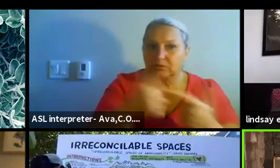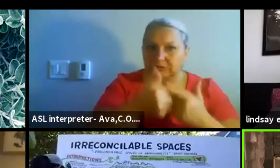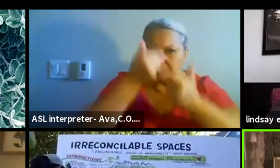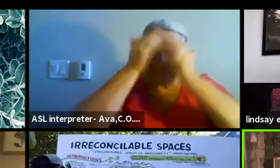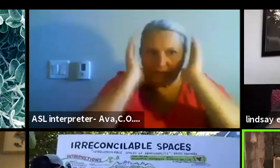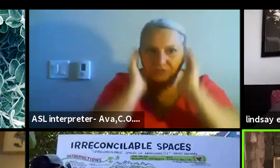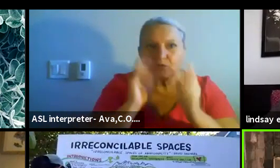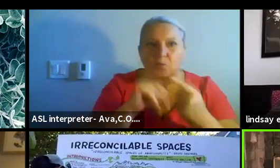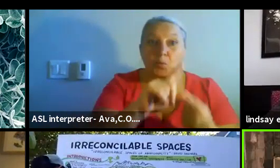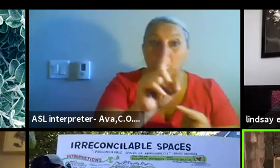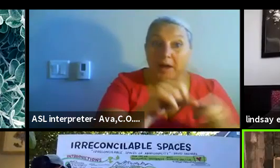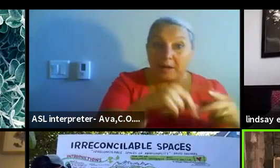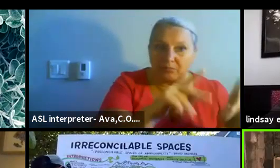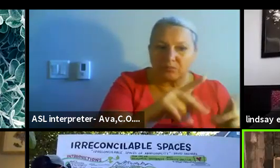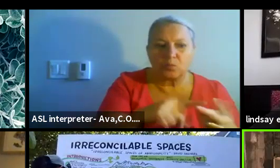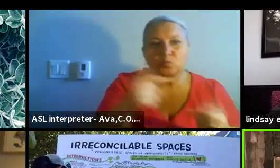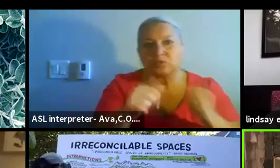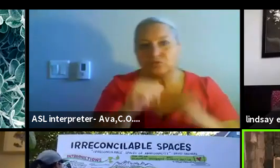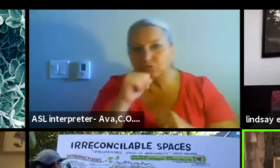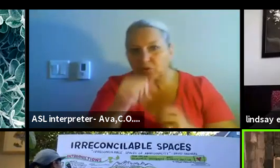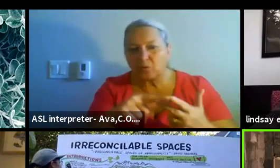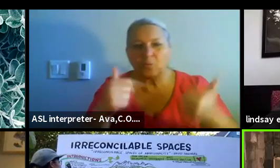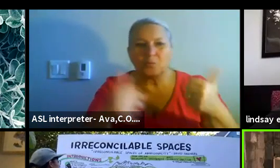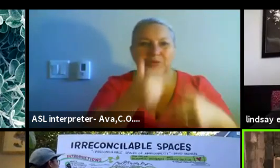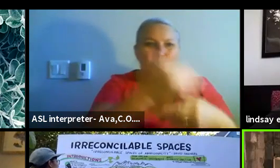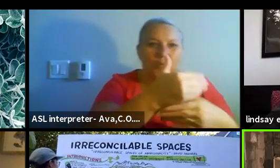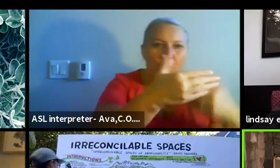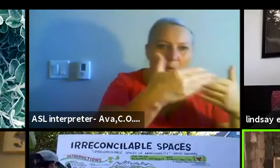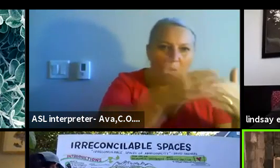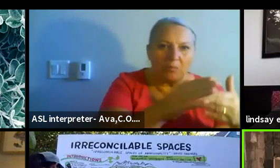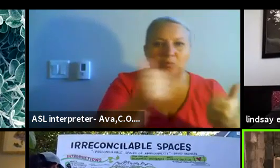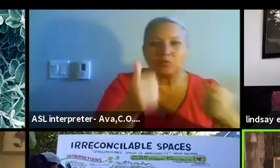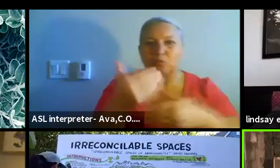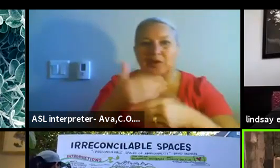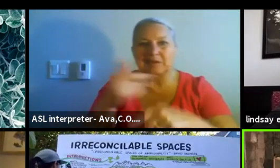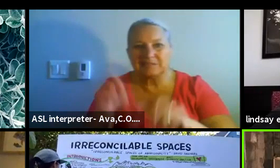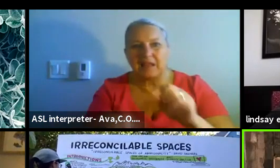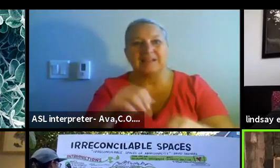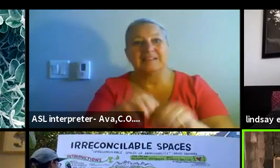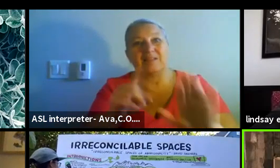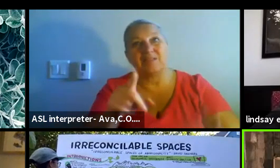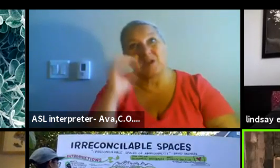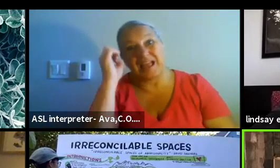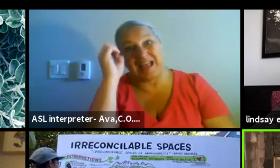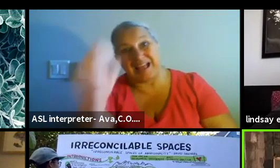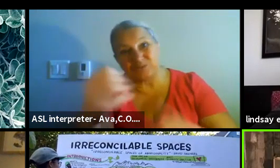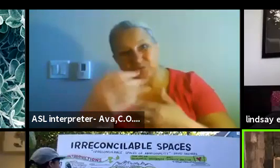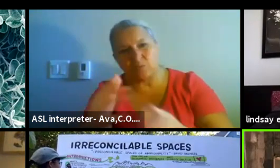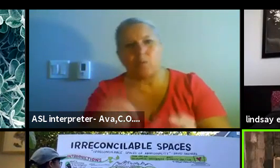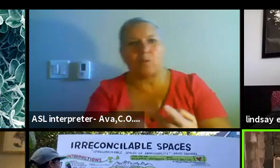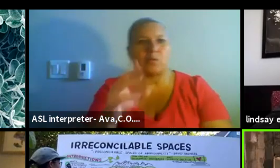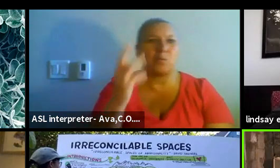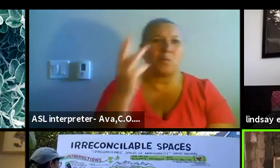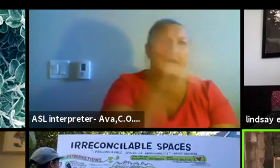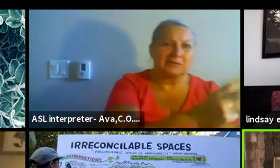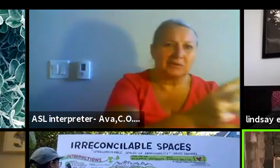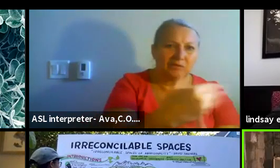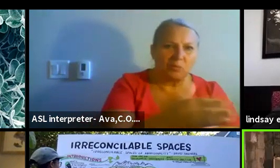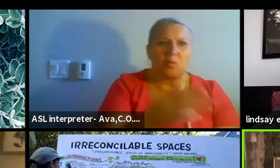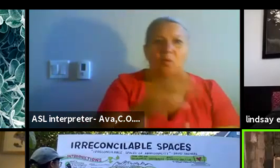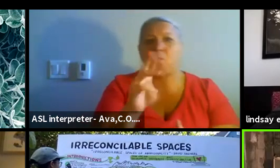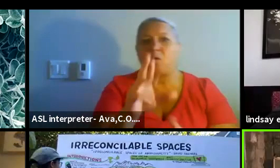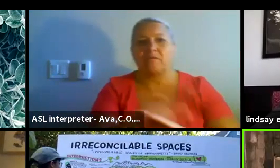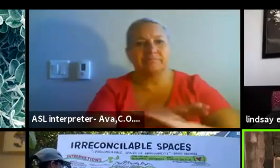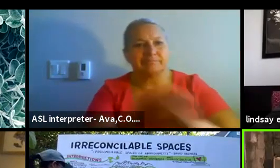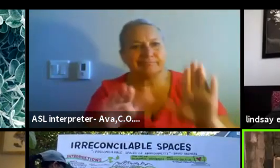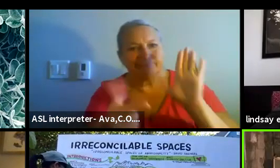we could smudge, what windows had to be open, literally down to the east end of the room, the west end of the room, or not at all in